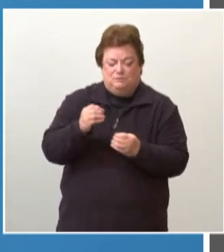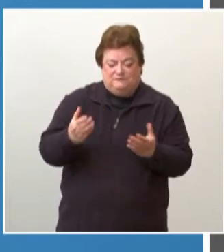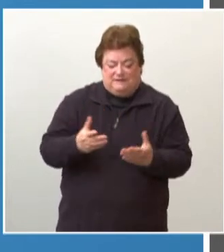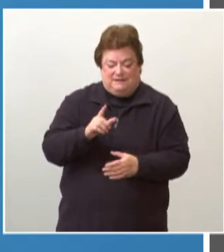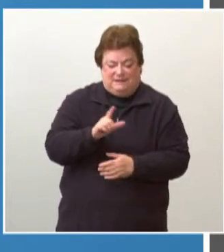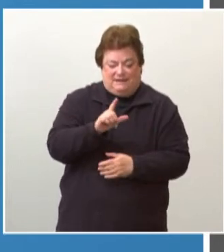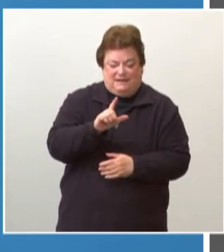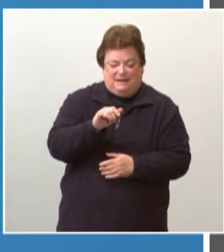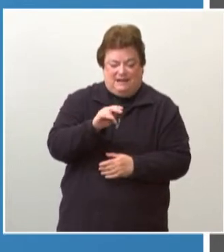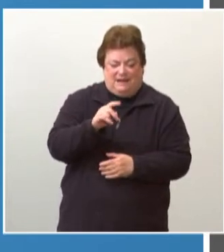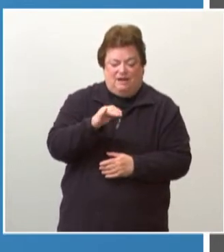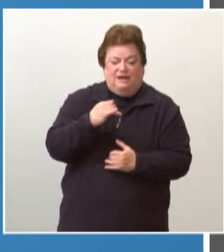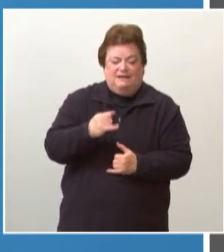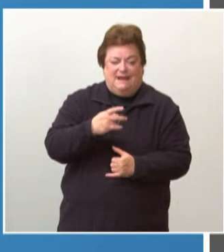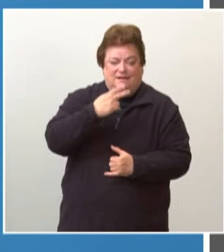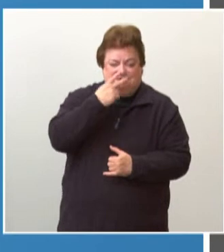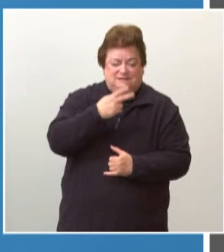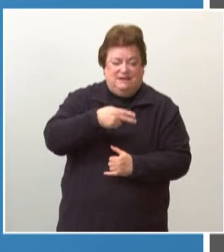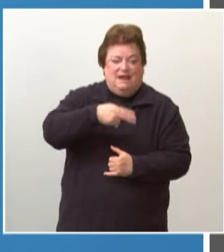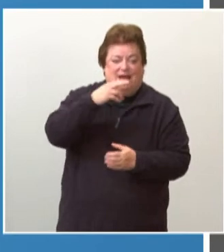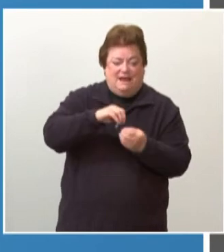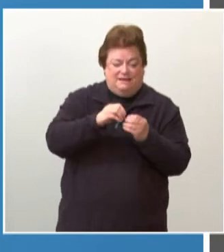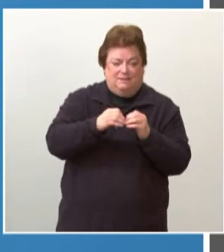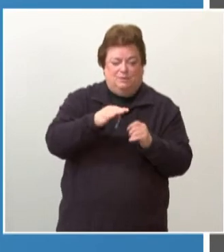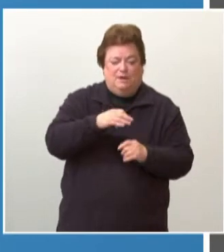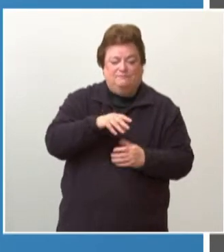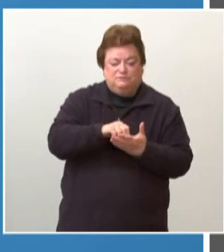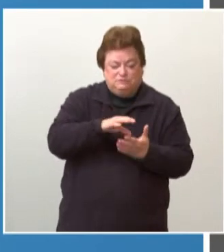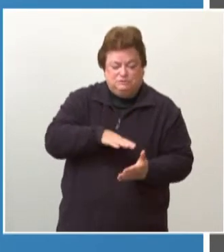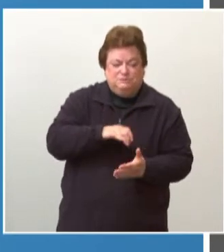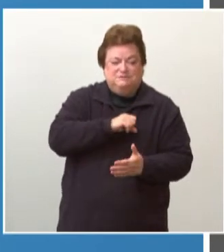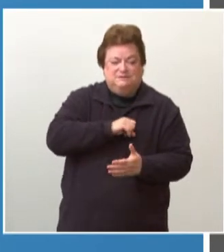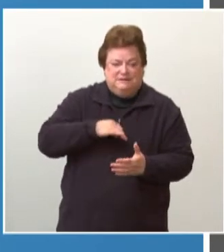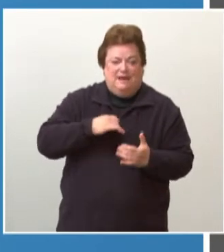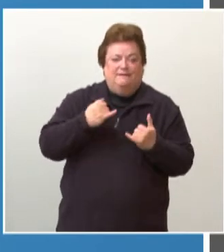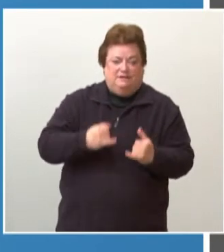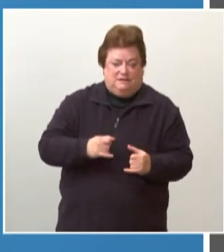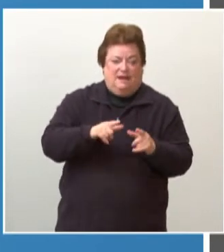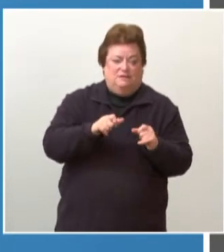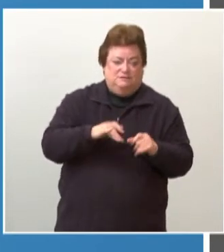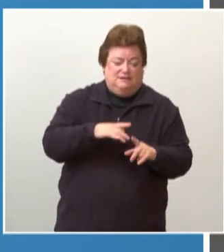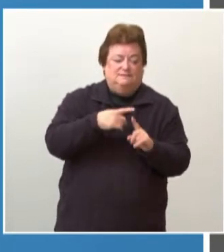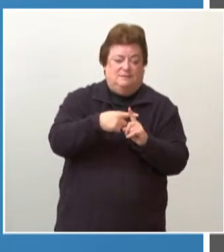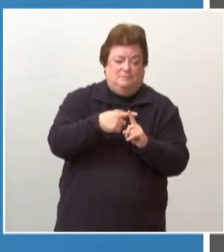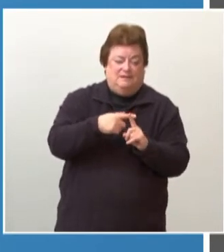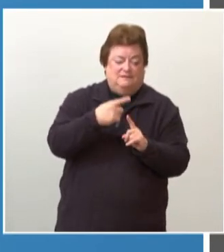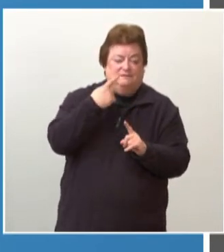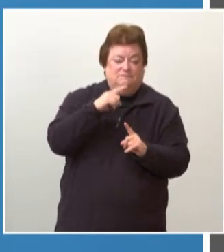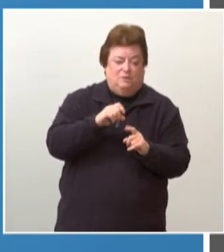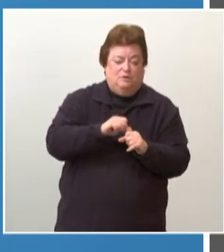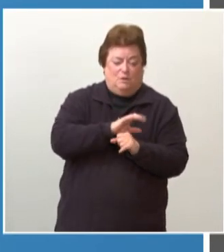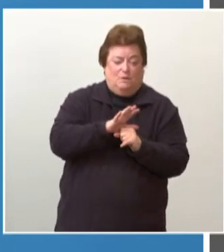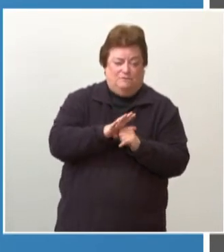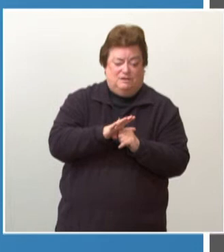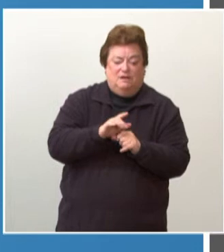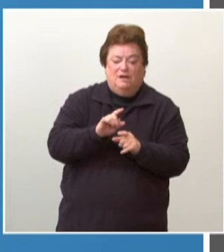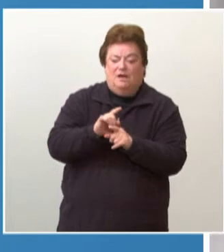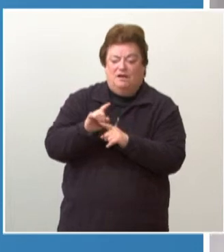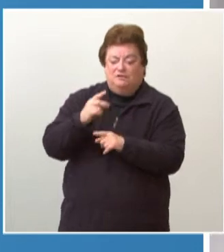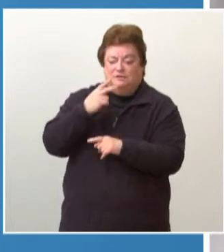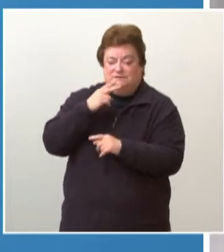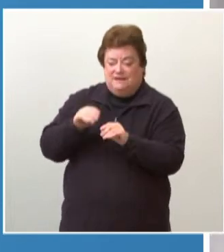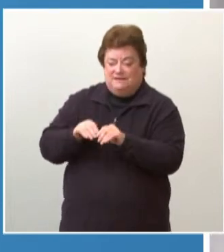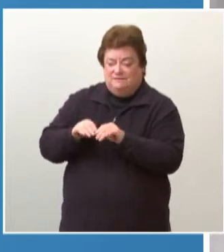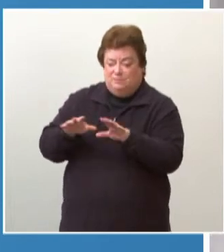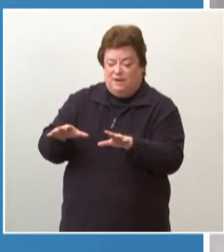Lancaster County are now seeing a high number of students and staff testing positive for COVID-19. We are also seeing the virus